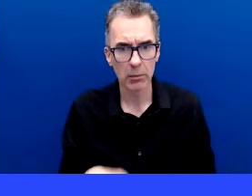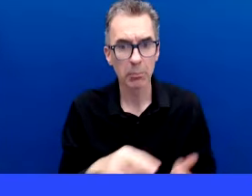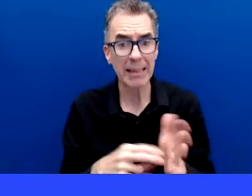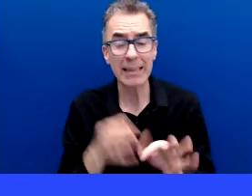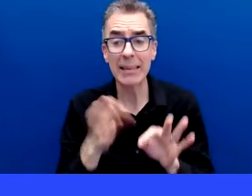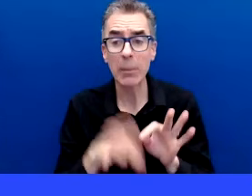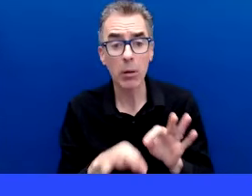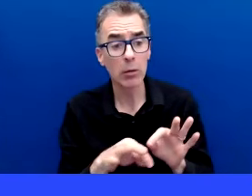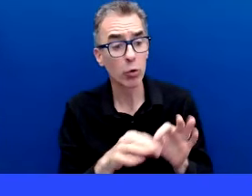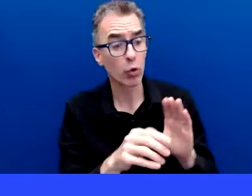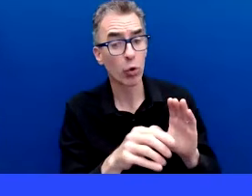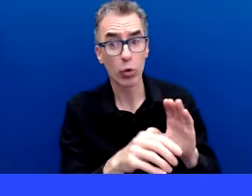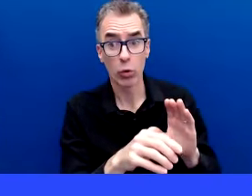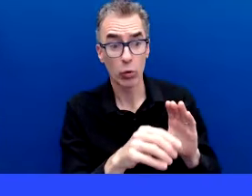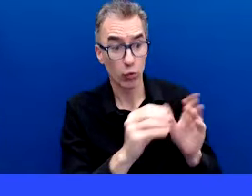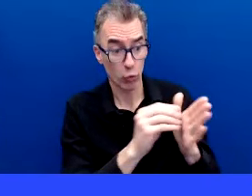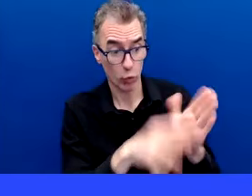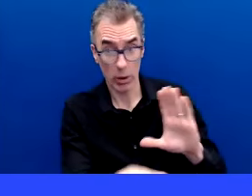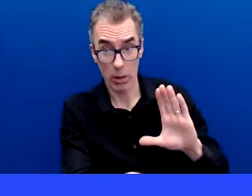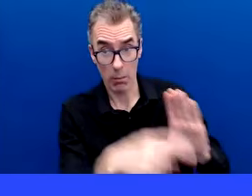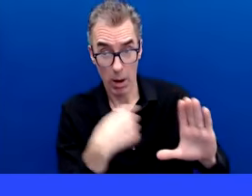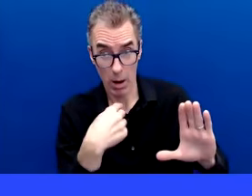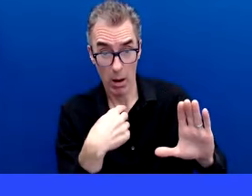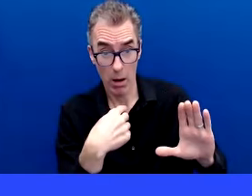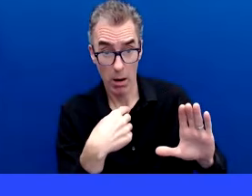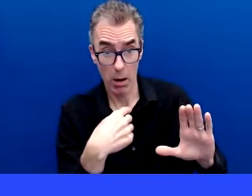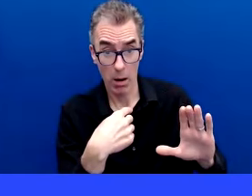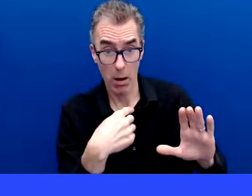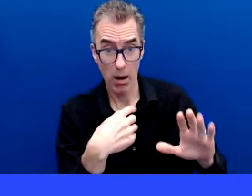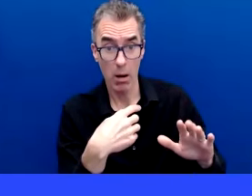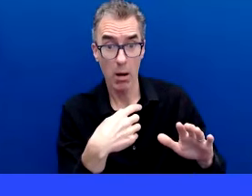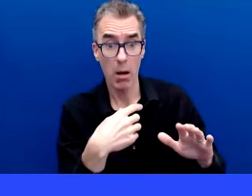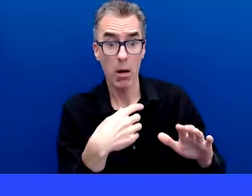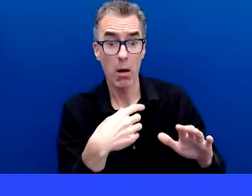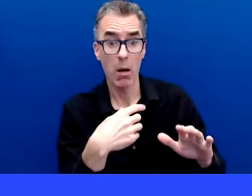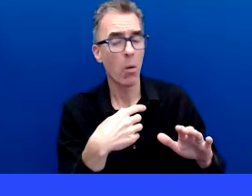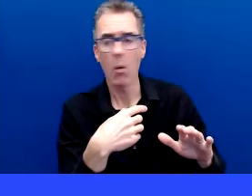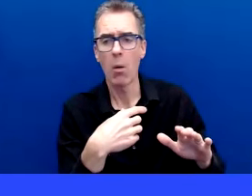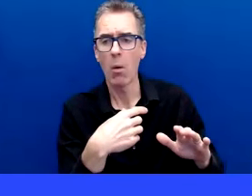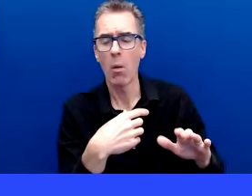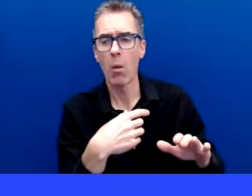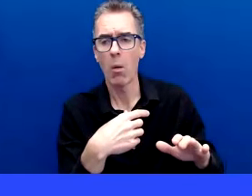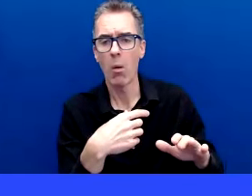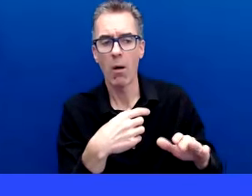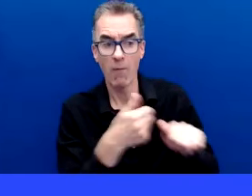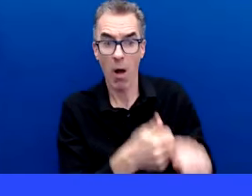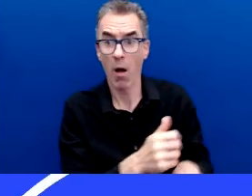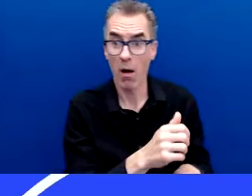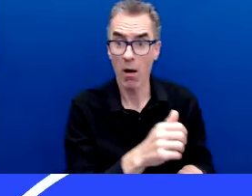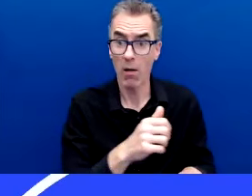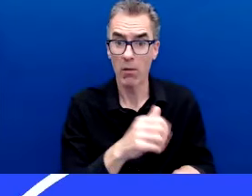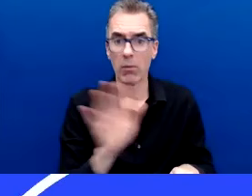rather something that is announced or begun or initiated by the instructor themselves.